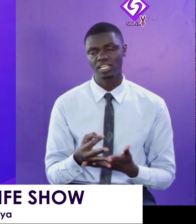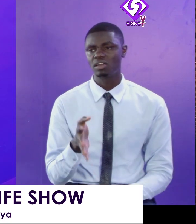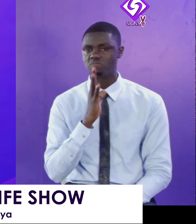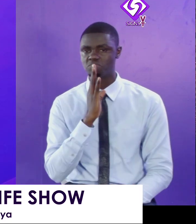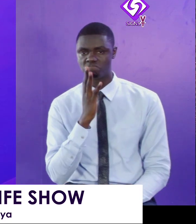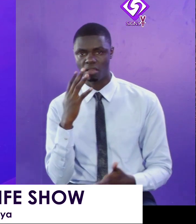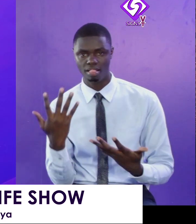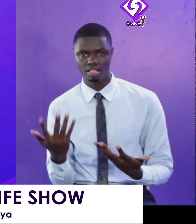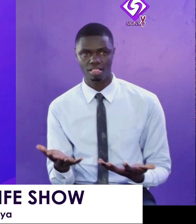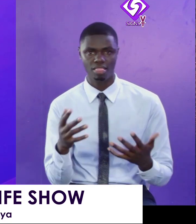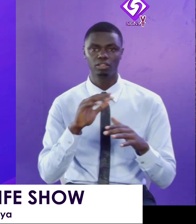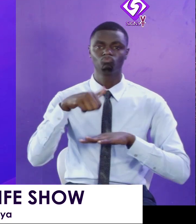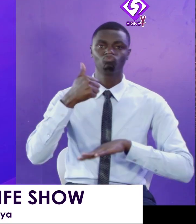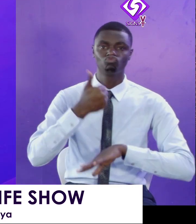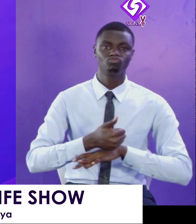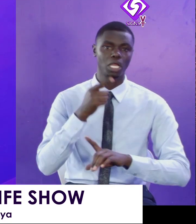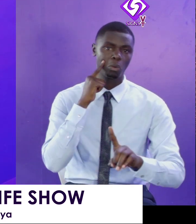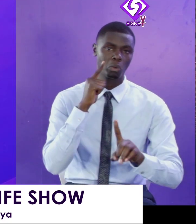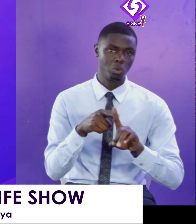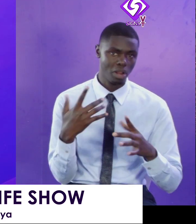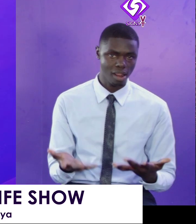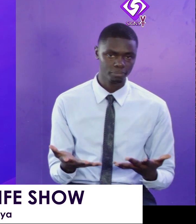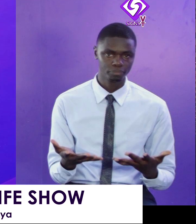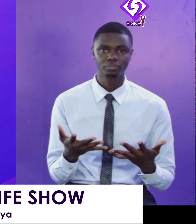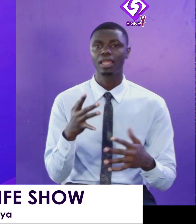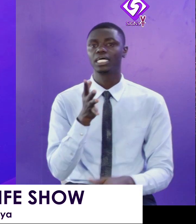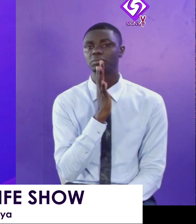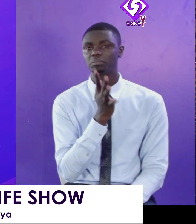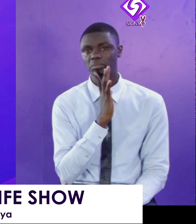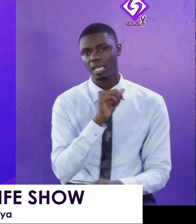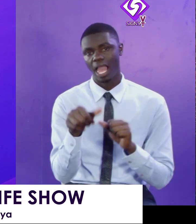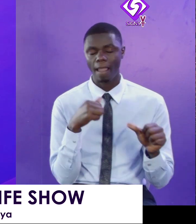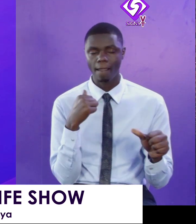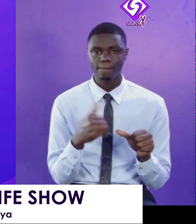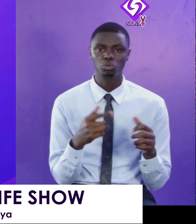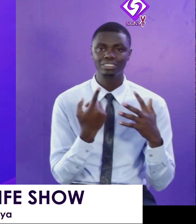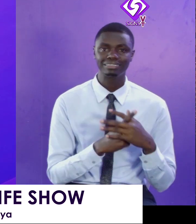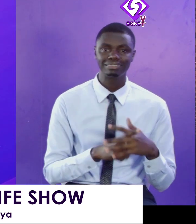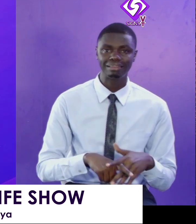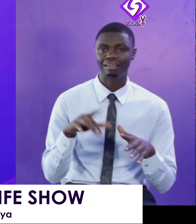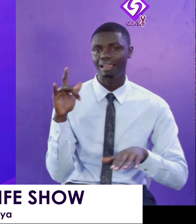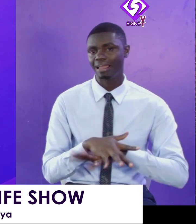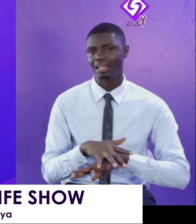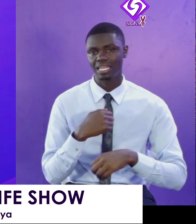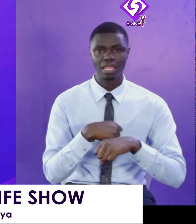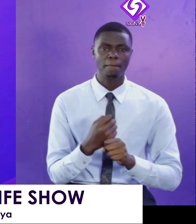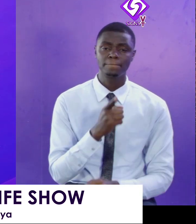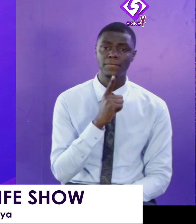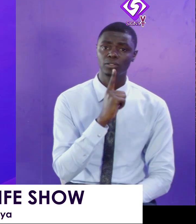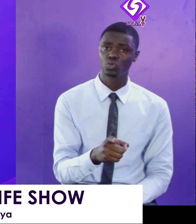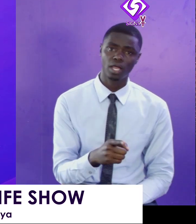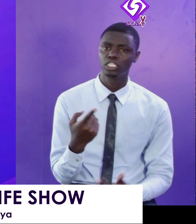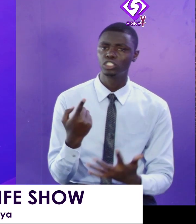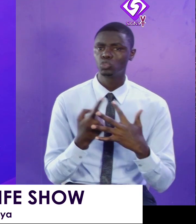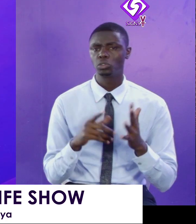of setting goals. I've spoken of starting early, making sure that you